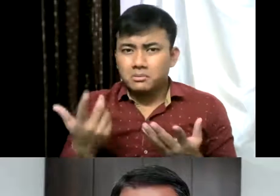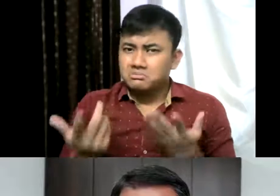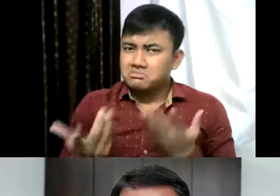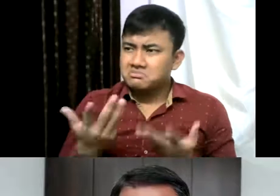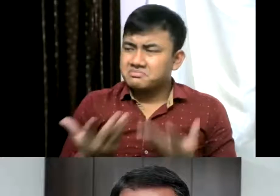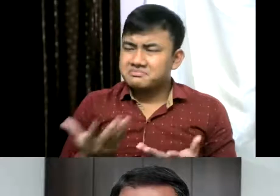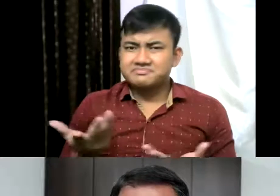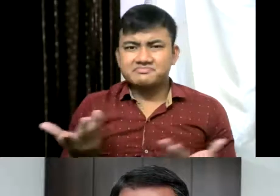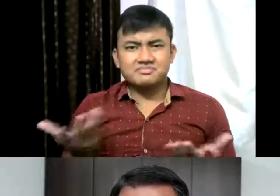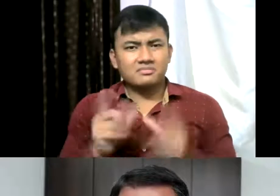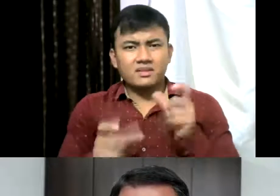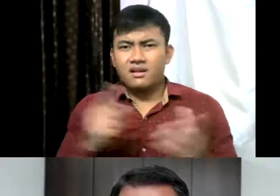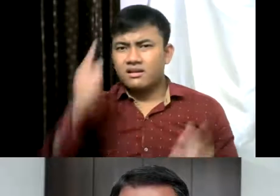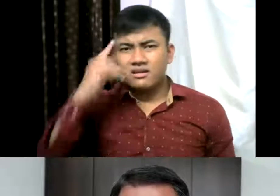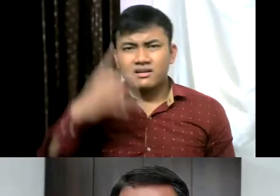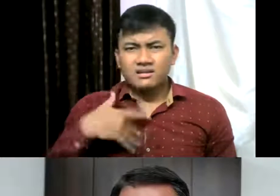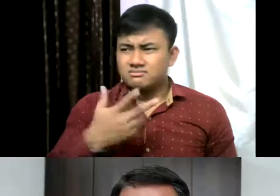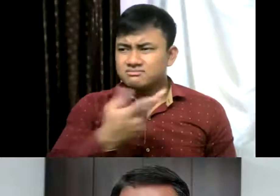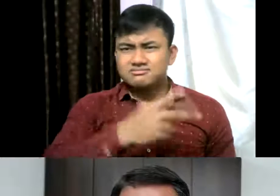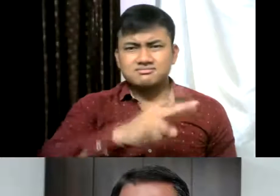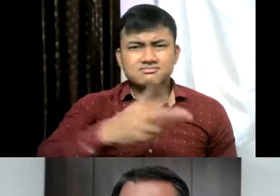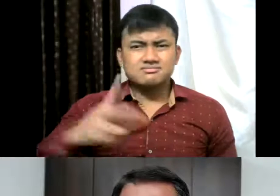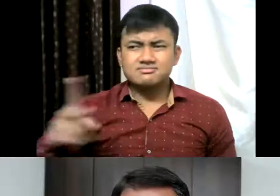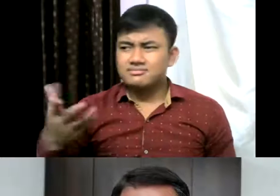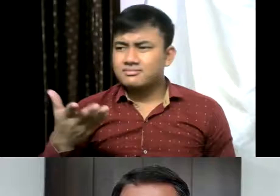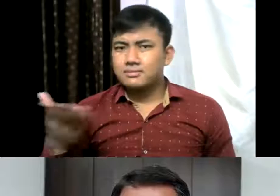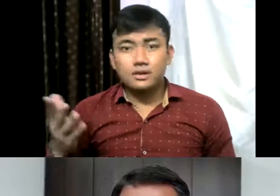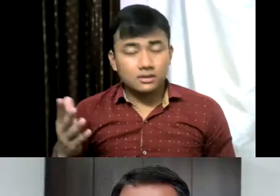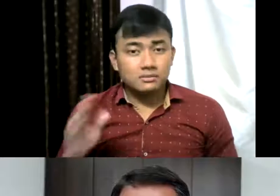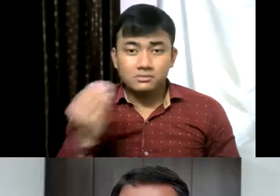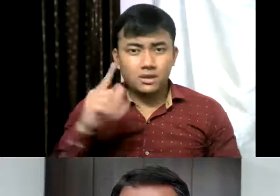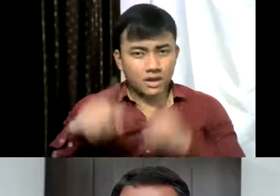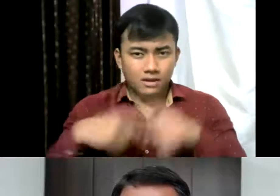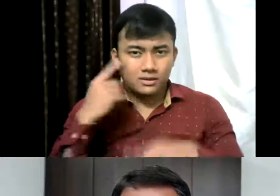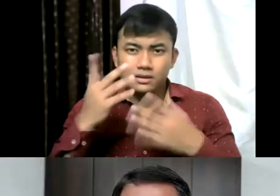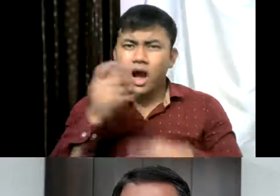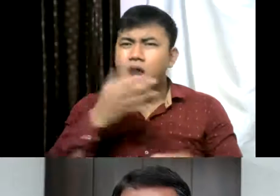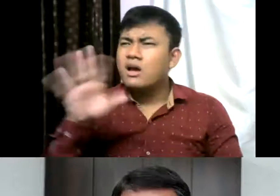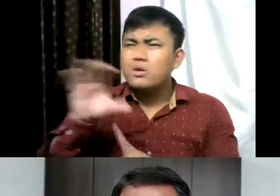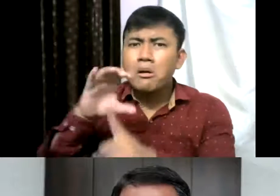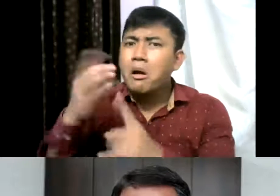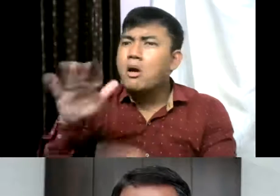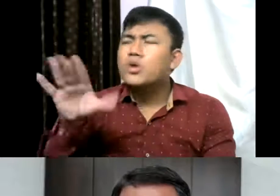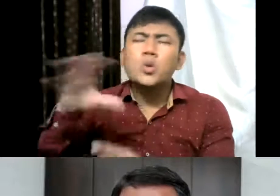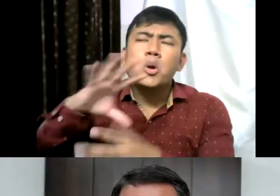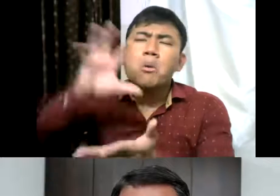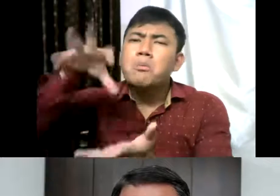physical spaces, but it also plays out in the online spaces, where they ask, which country are you from? I'm like, hi, with so much difficulty, I learned